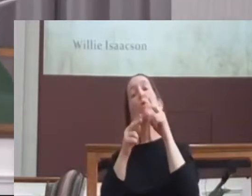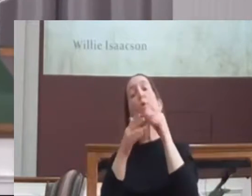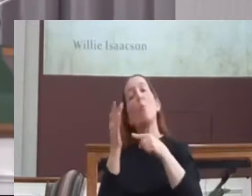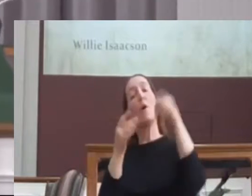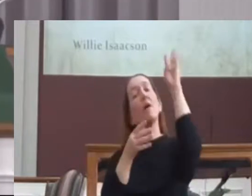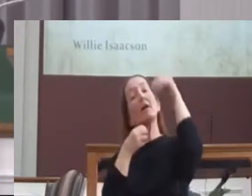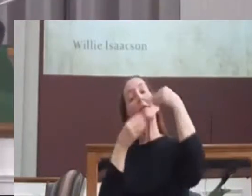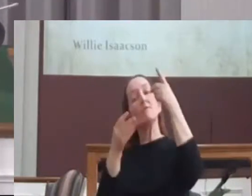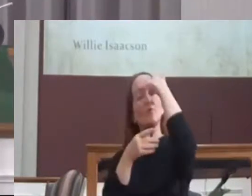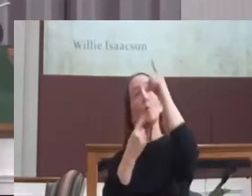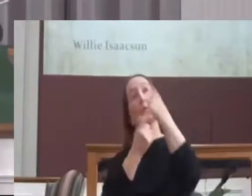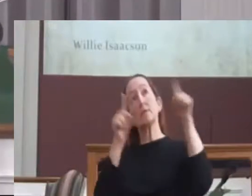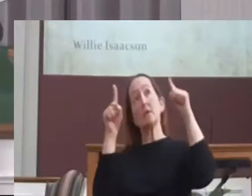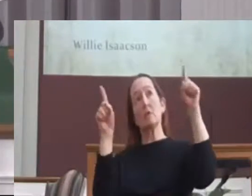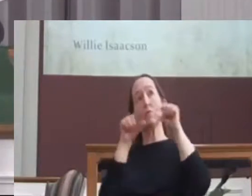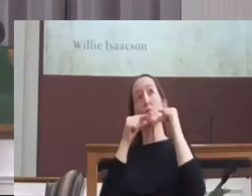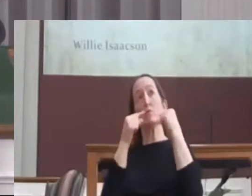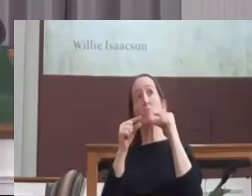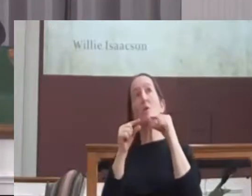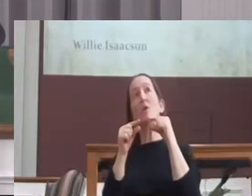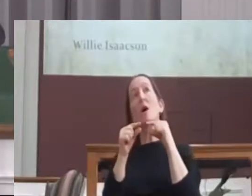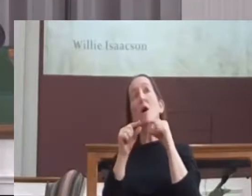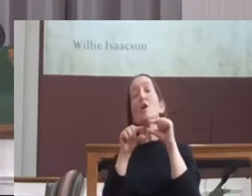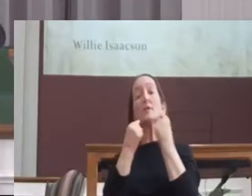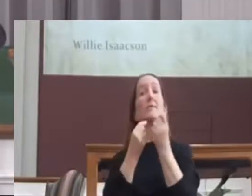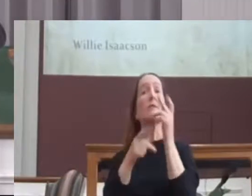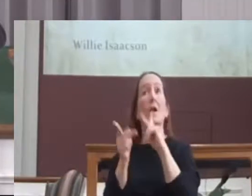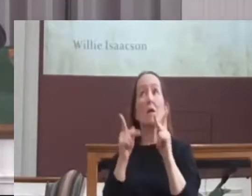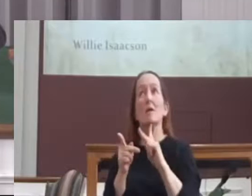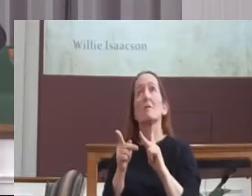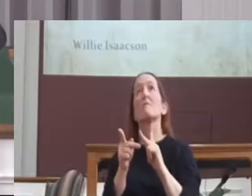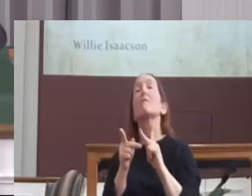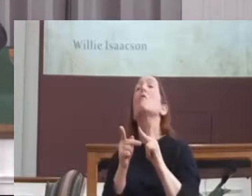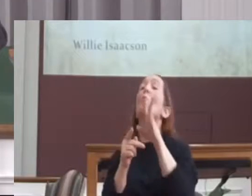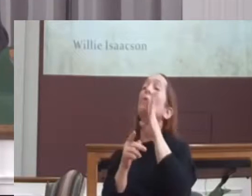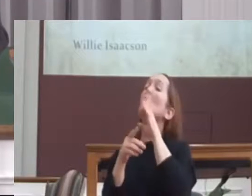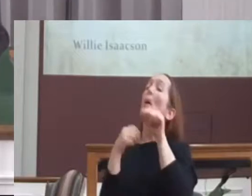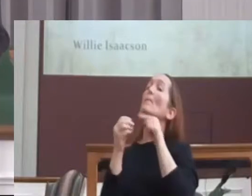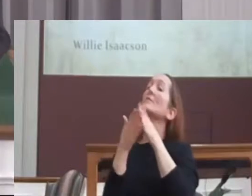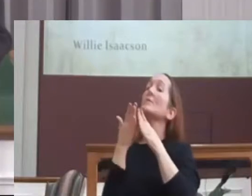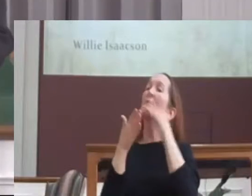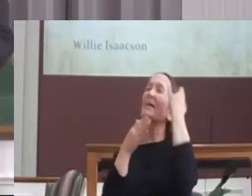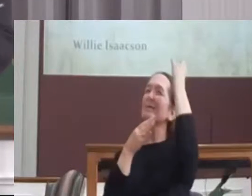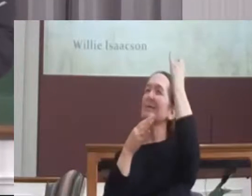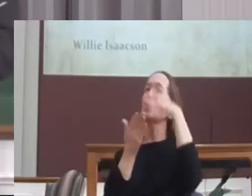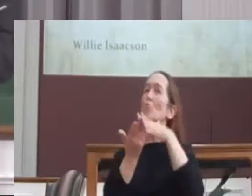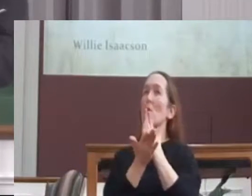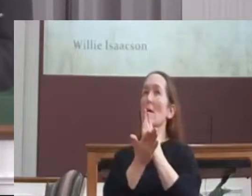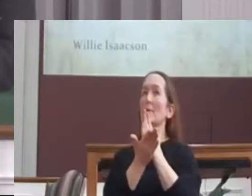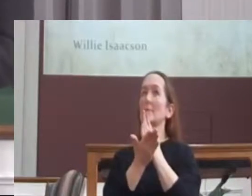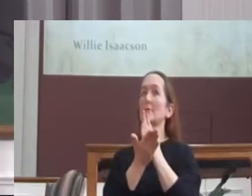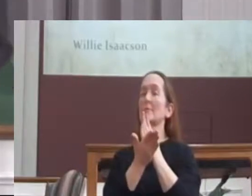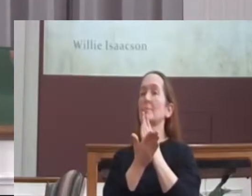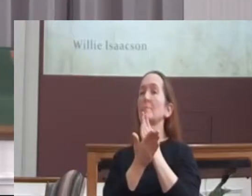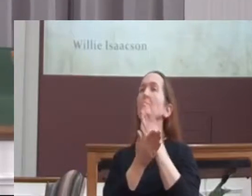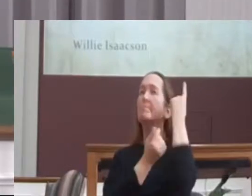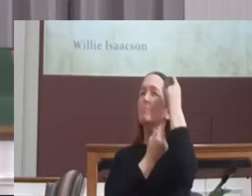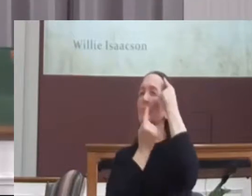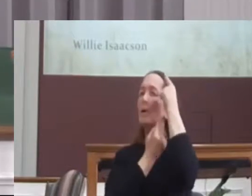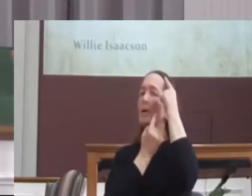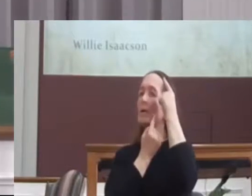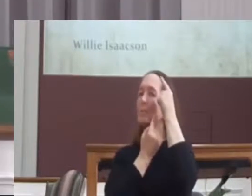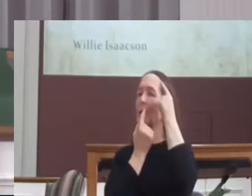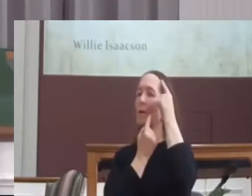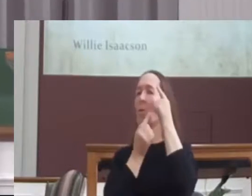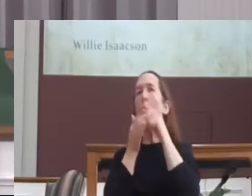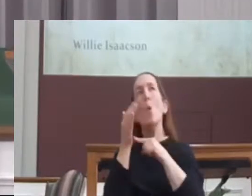focus on looking at the provisions that God has given for a successful society, we want to talk about some of these